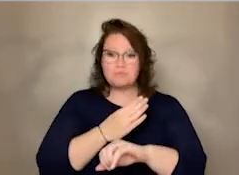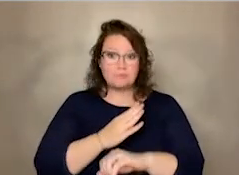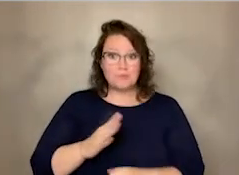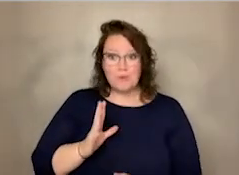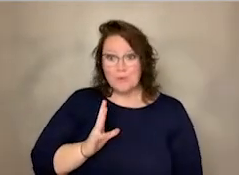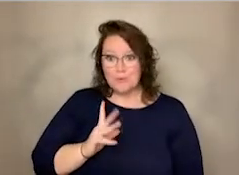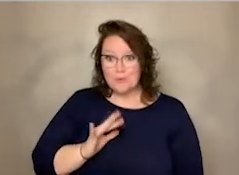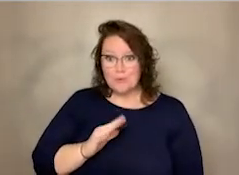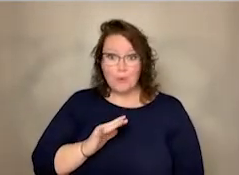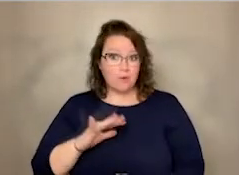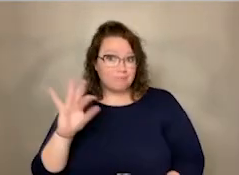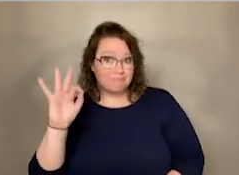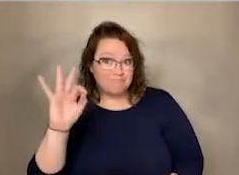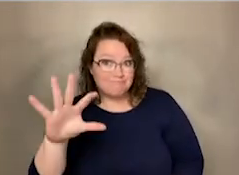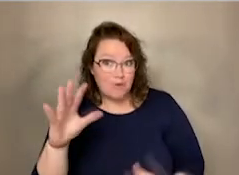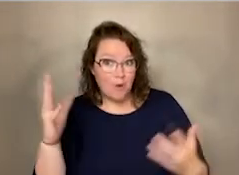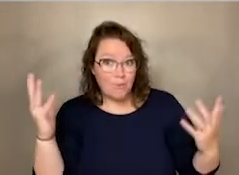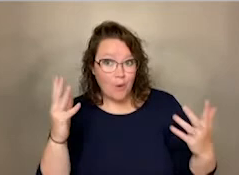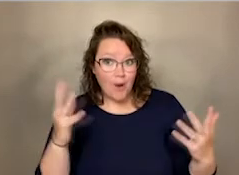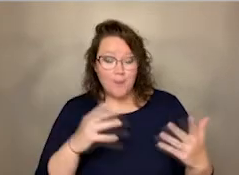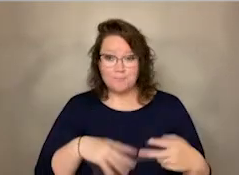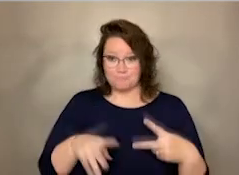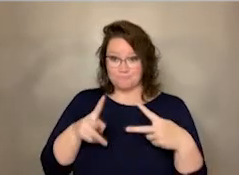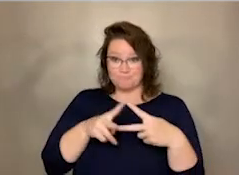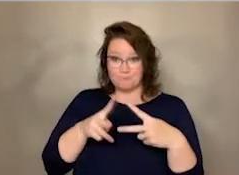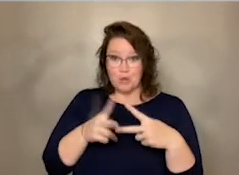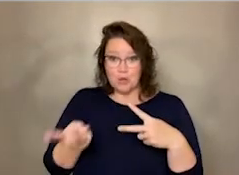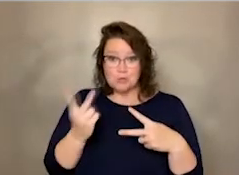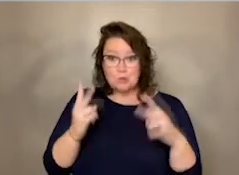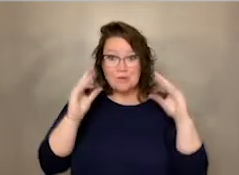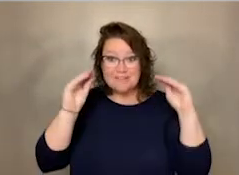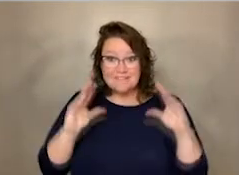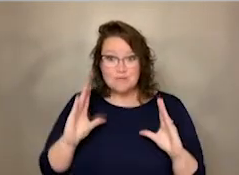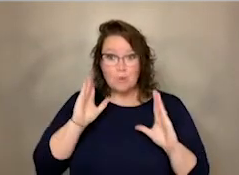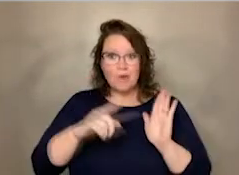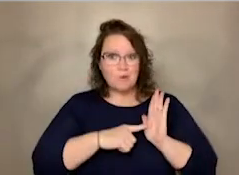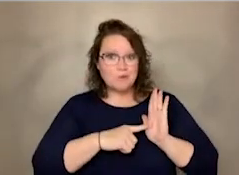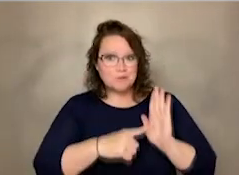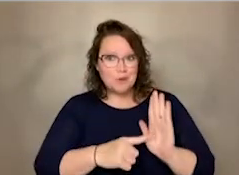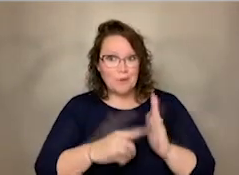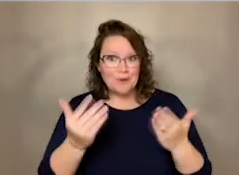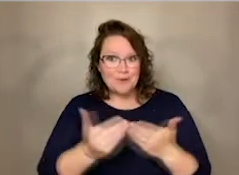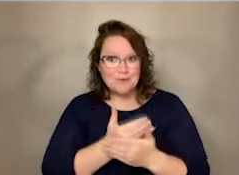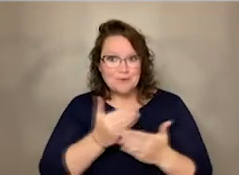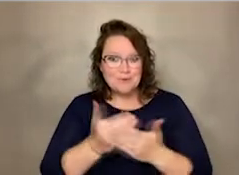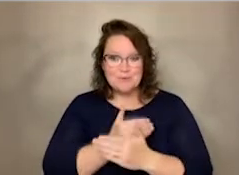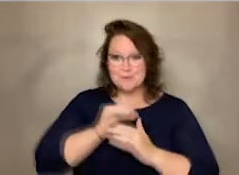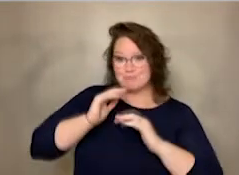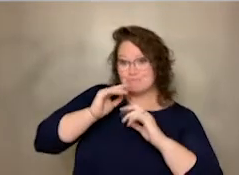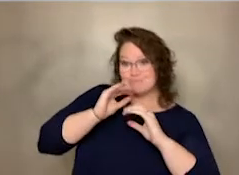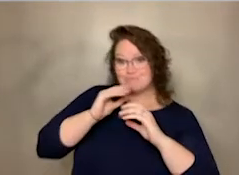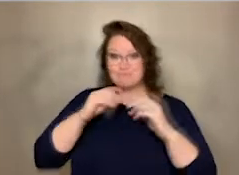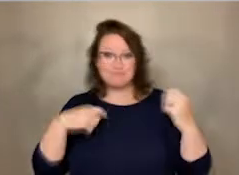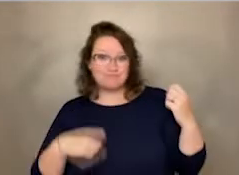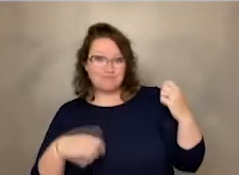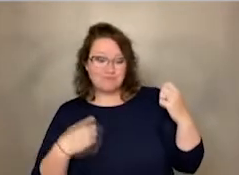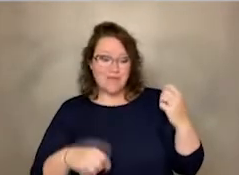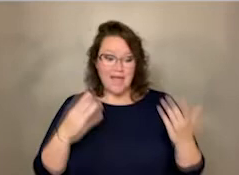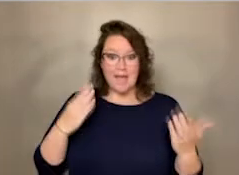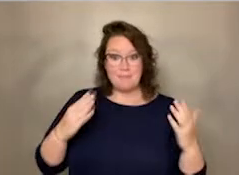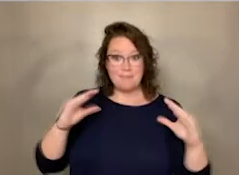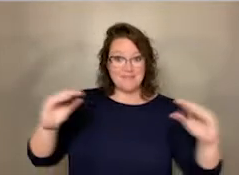to today's episode is Miss Memrick and Miss Columbus are going to show us some of these new instruments and maybe even teach